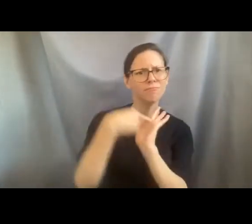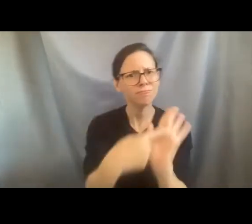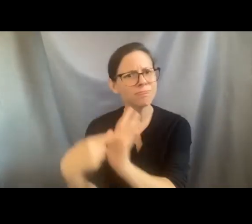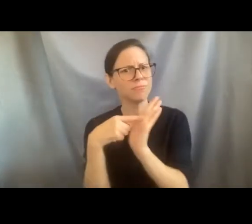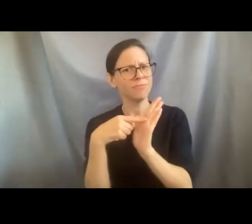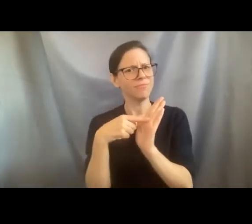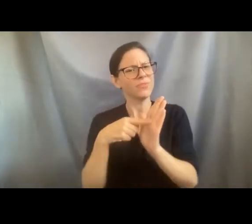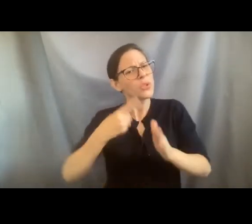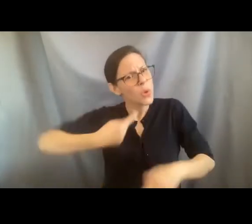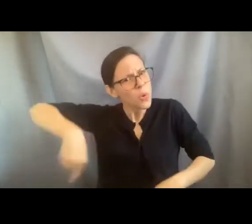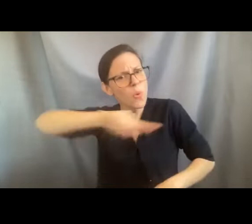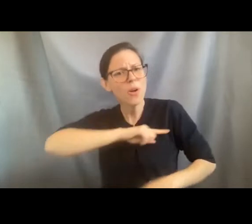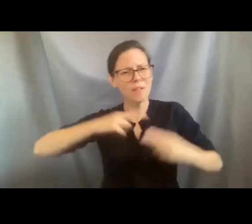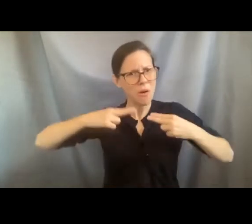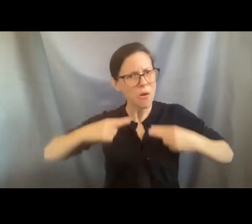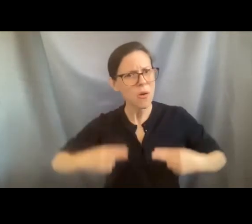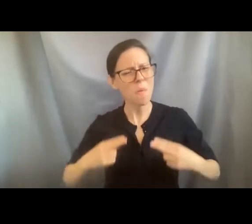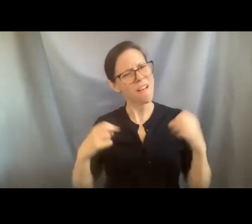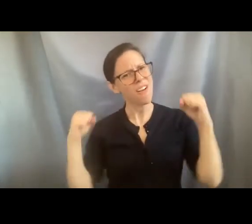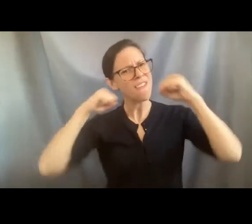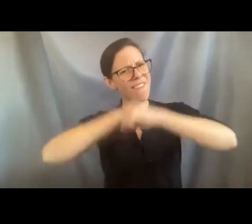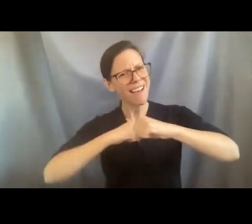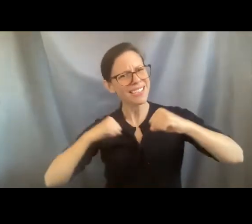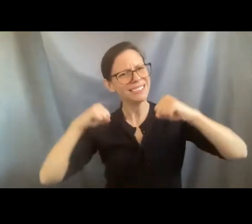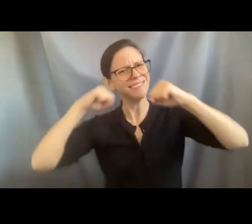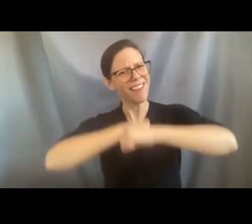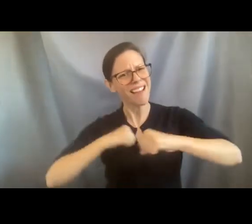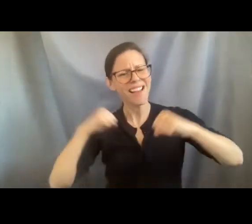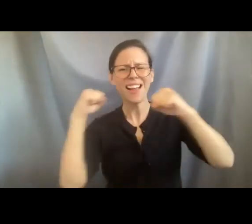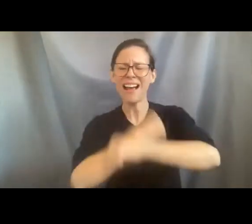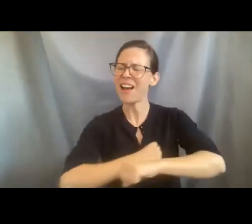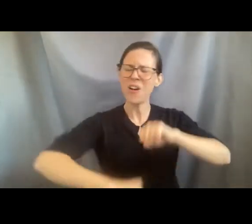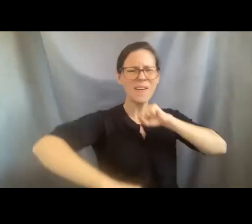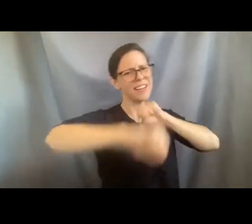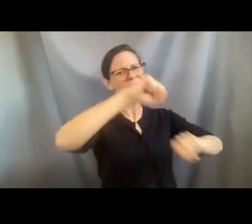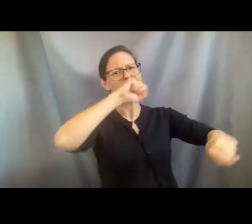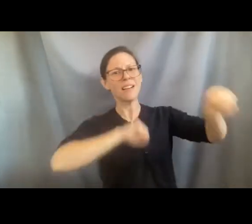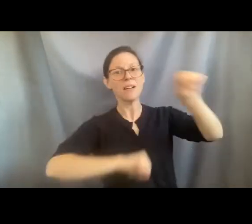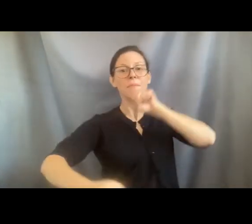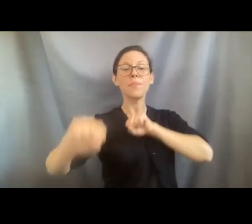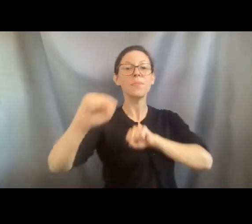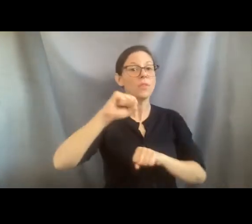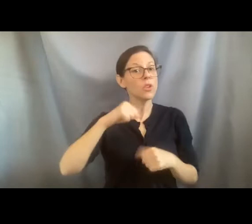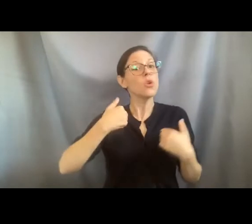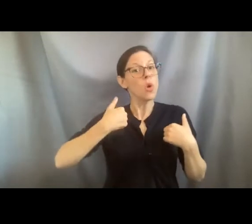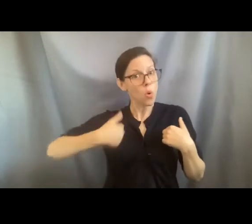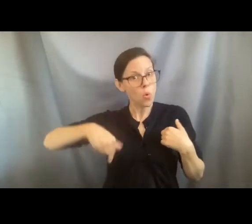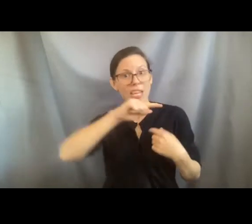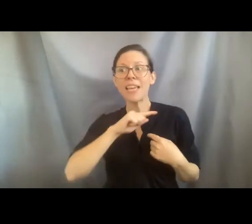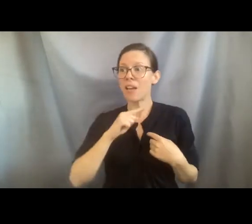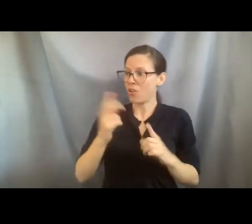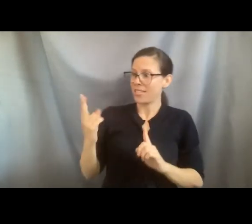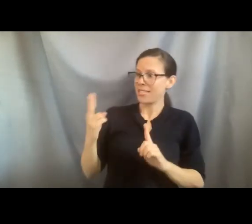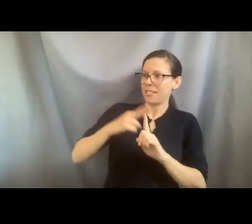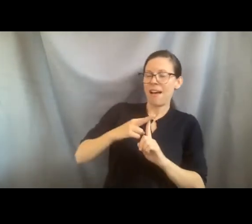humans fighting an uphill fight, that we are assigned female at birth persons who are